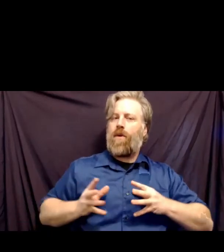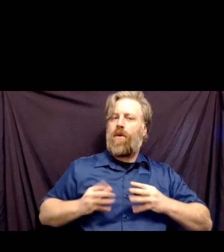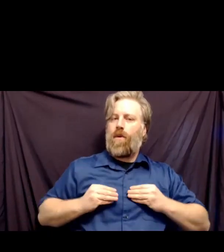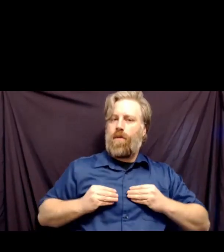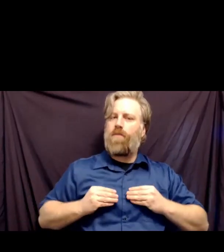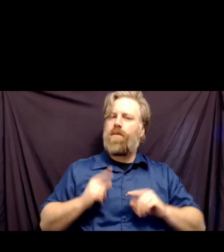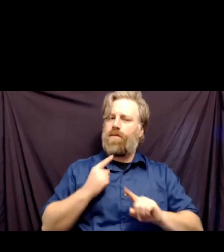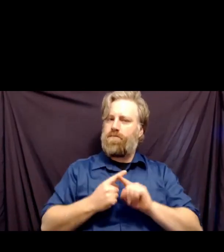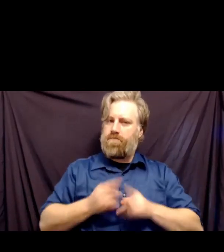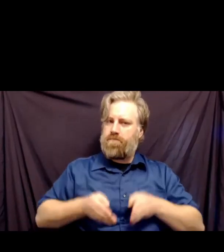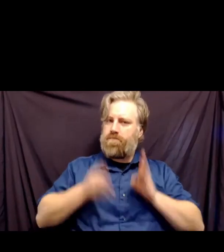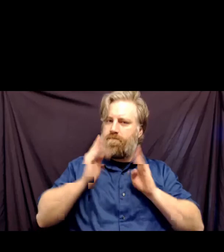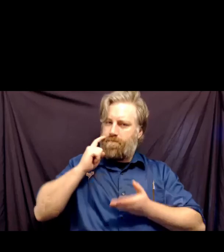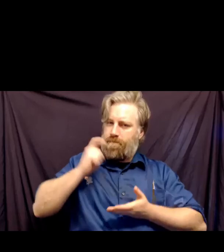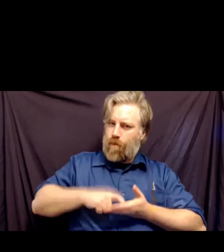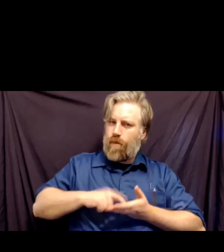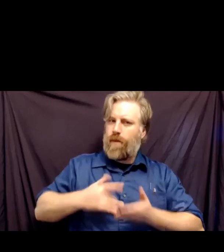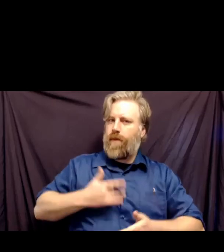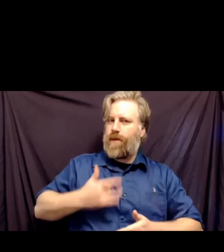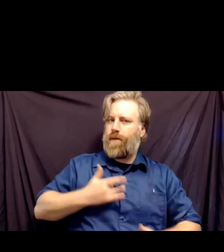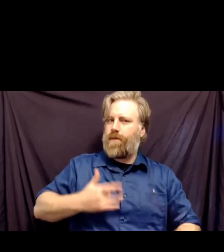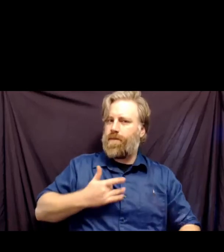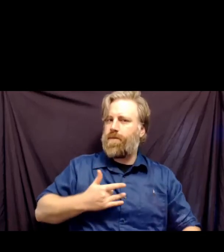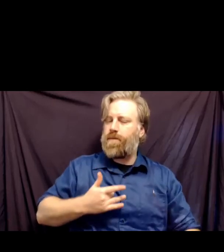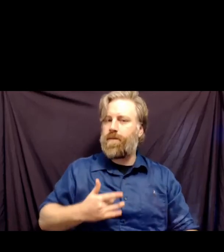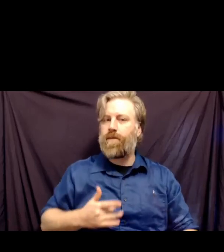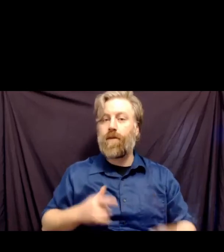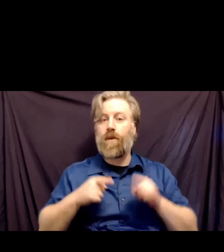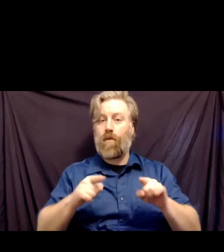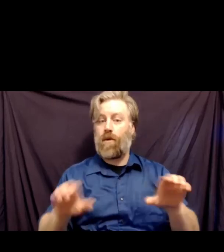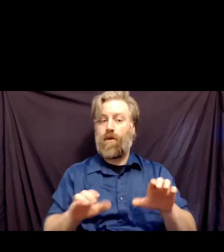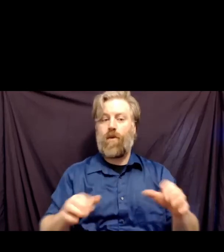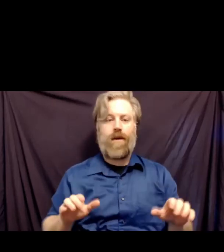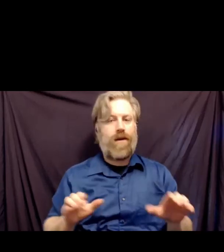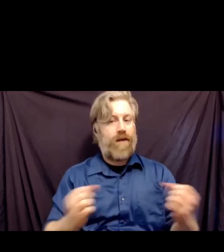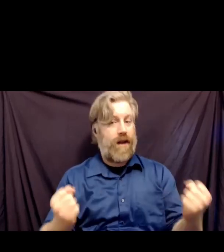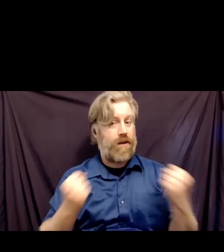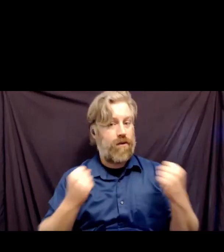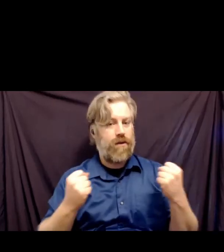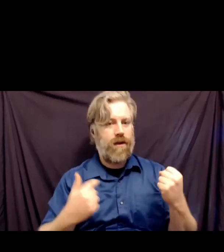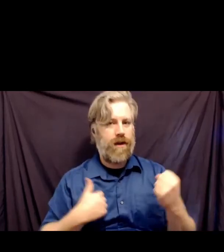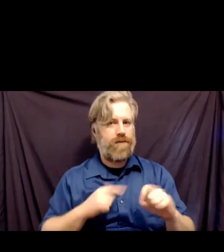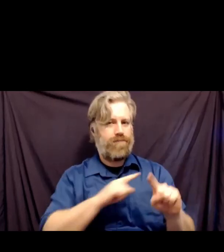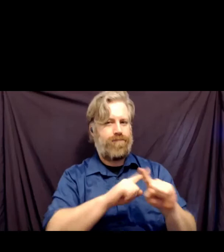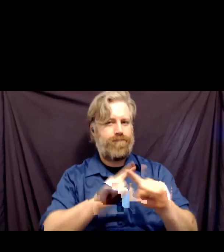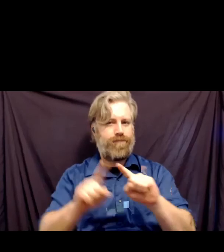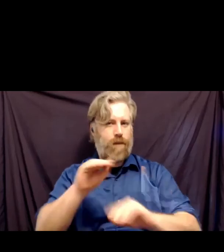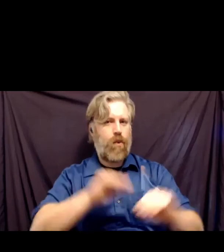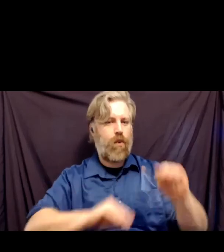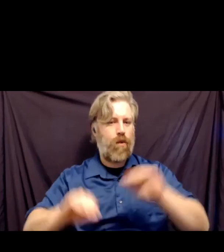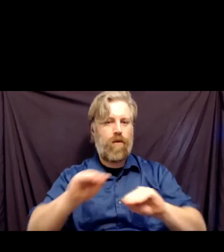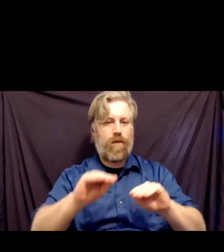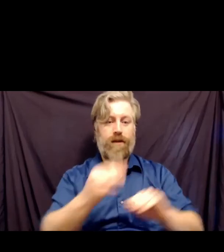5 movements that we practice when we do the active exercises that I've been doing on Mondays and Wednesdays with